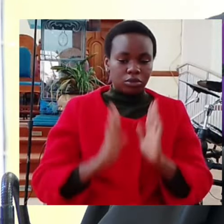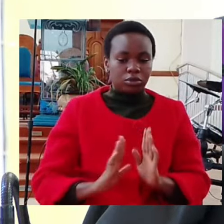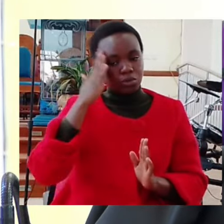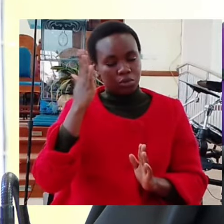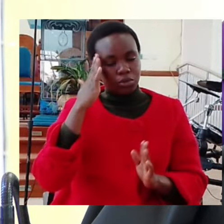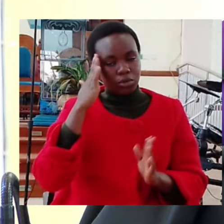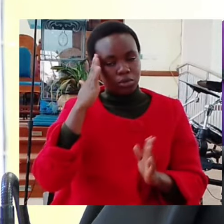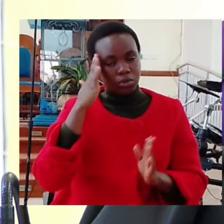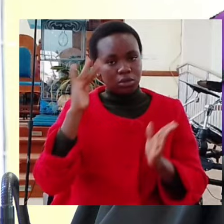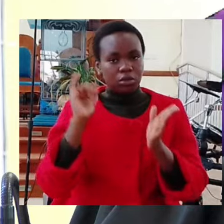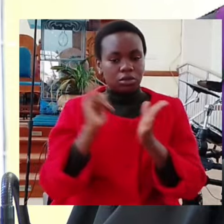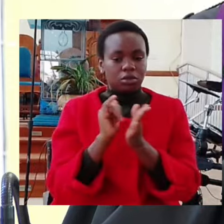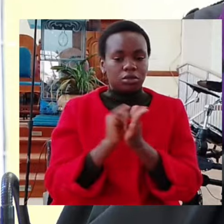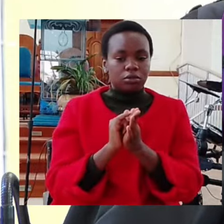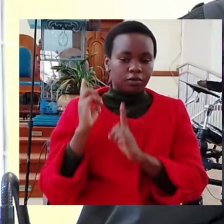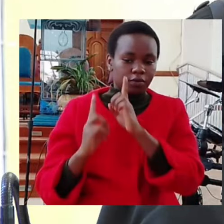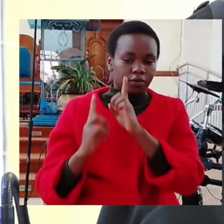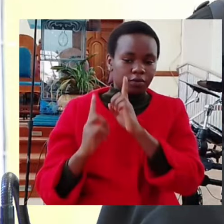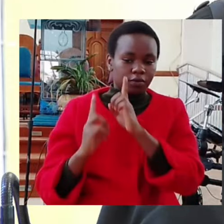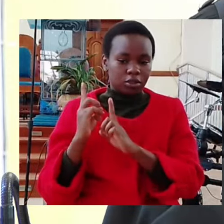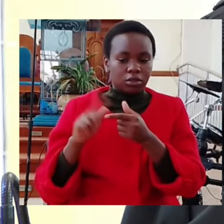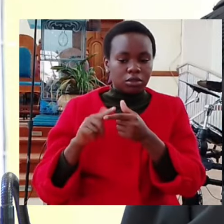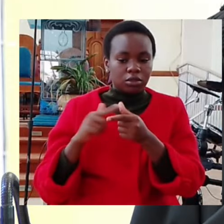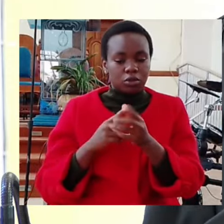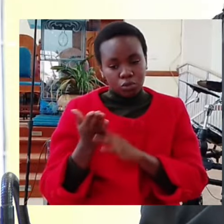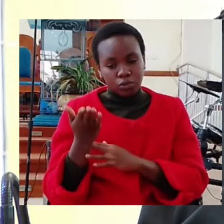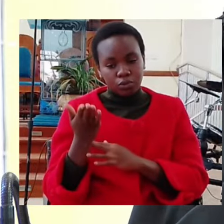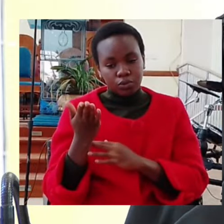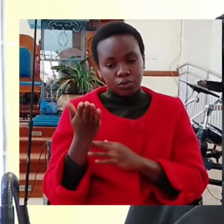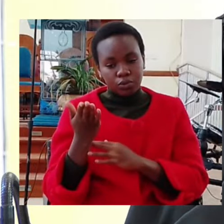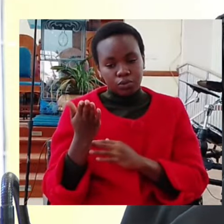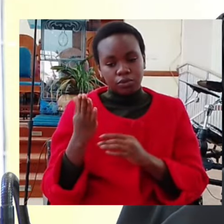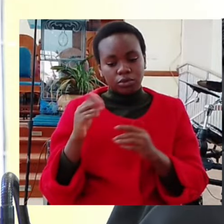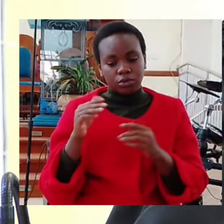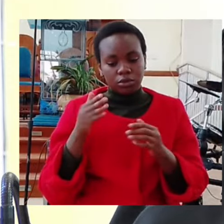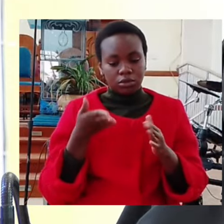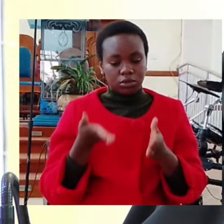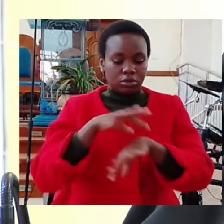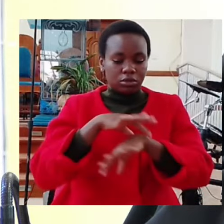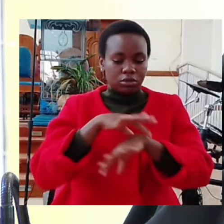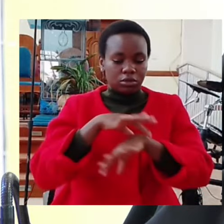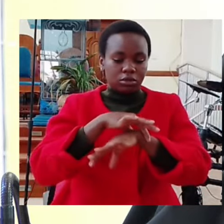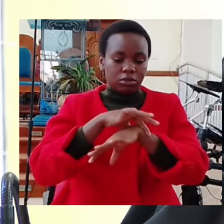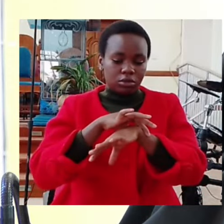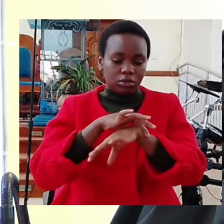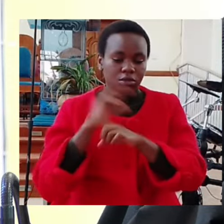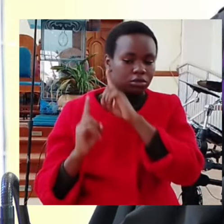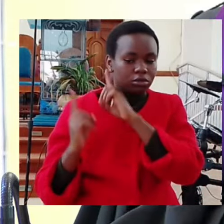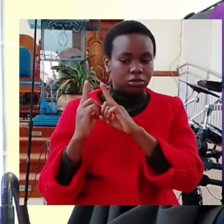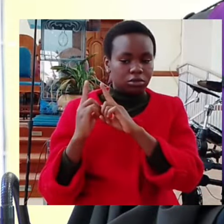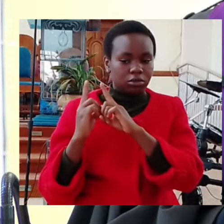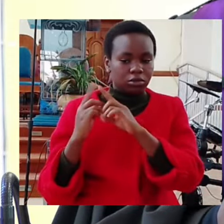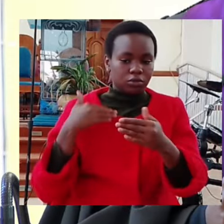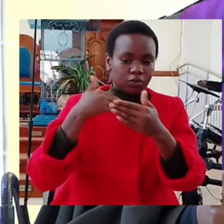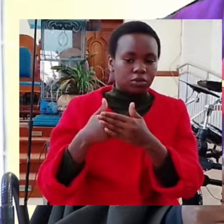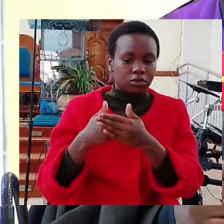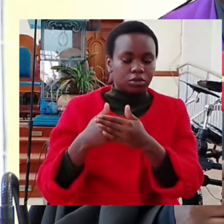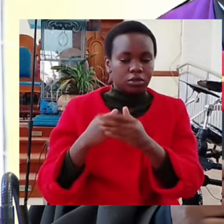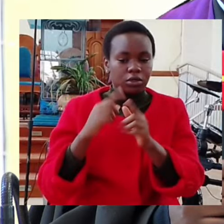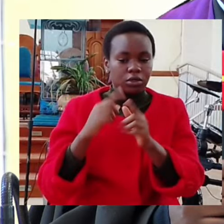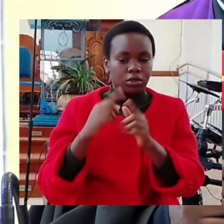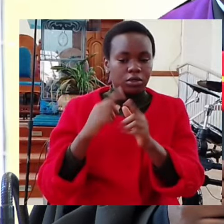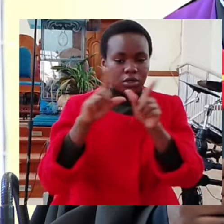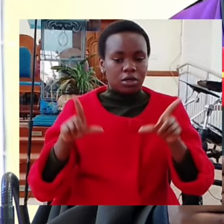ate turiage dina hituki muhuroyo wa riowa Tuliroge doine tuereke hile fururi ulea wewe itokiene.